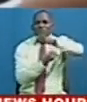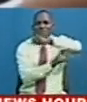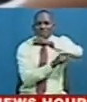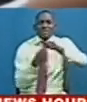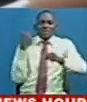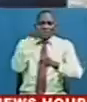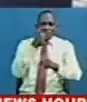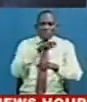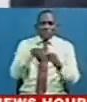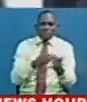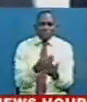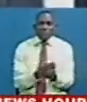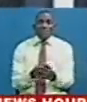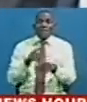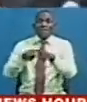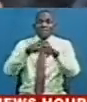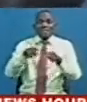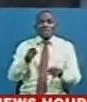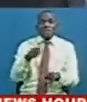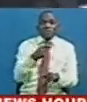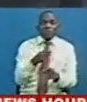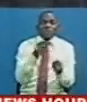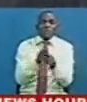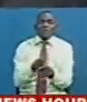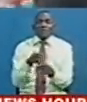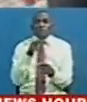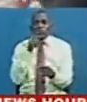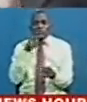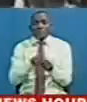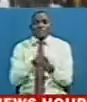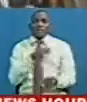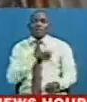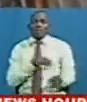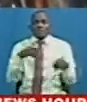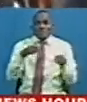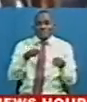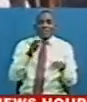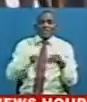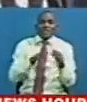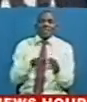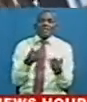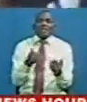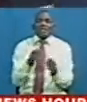continent, of the nation. Various stakeholders called for mutual benefit in trade rather than the